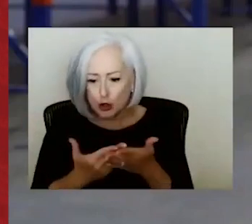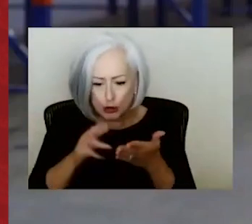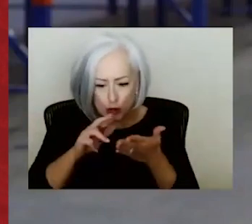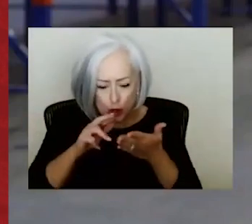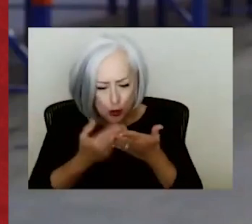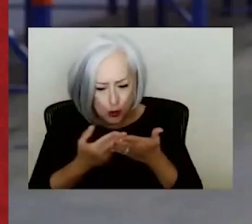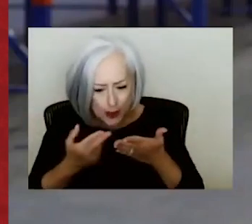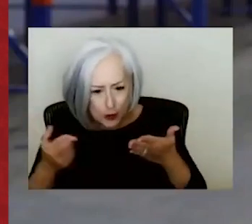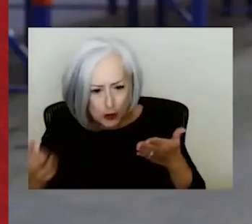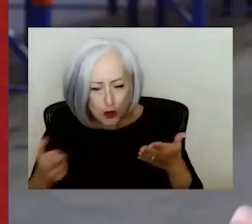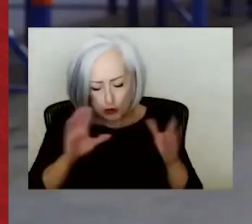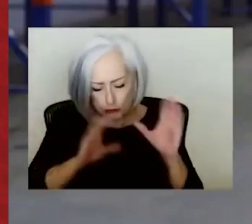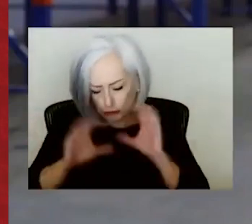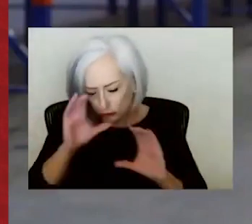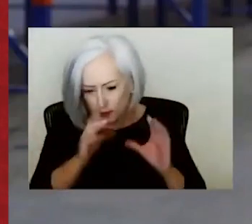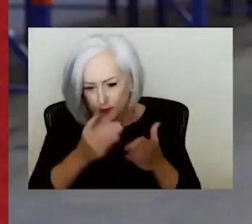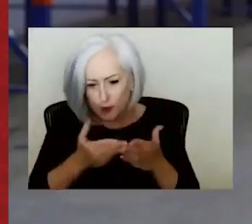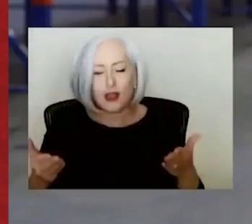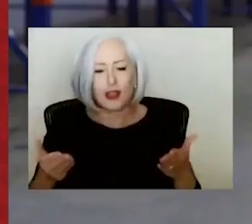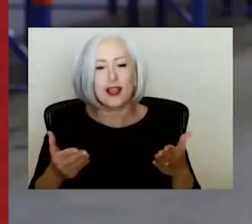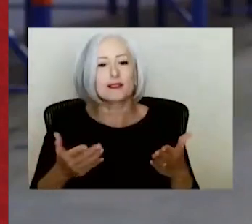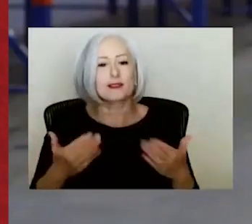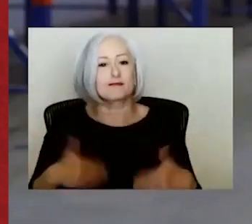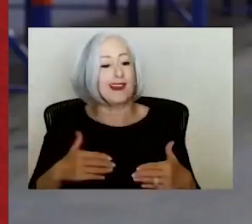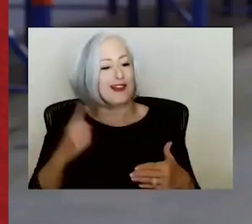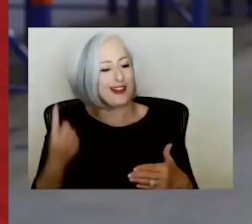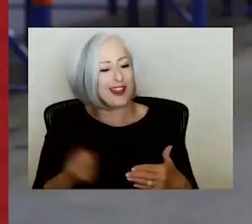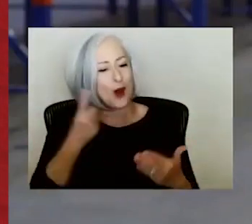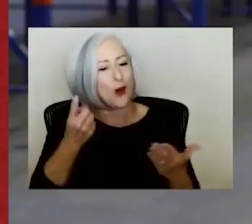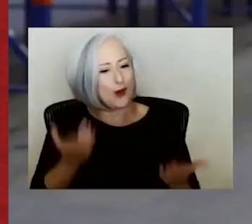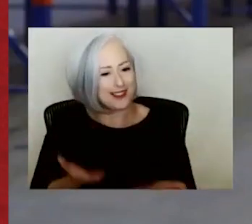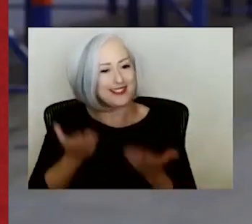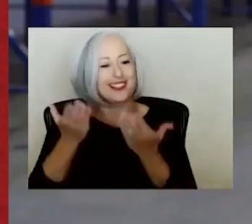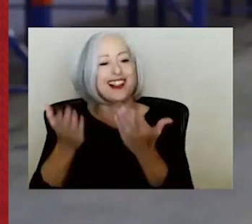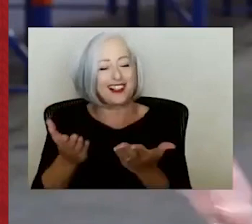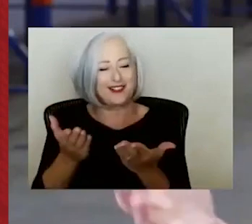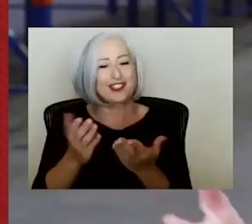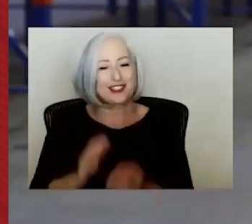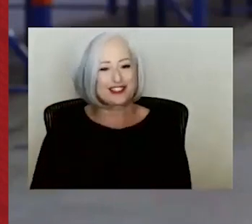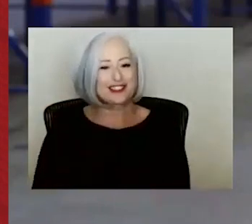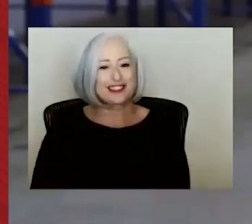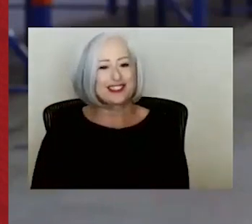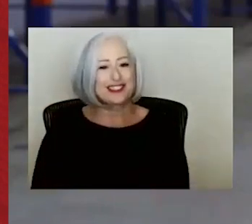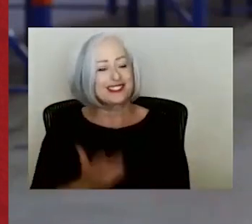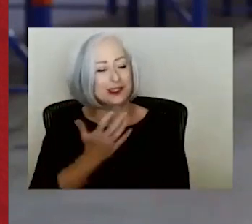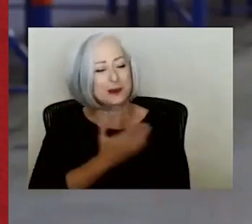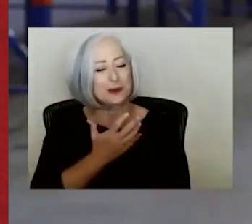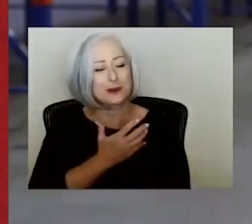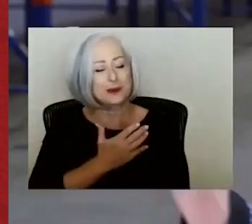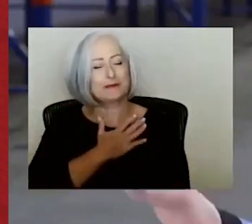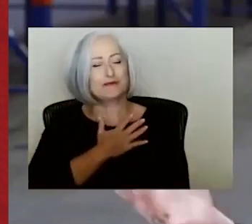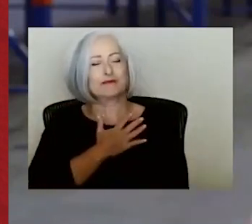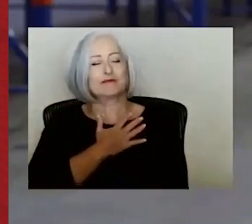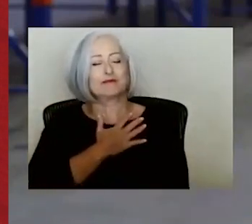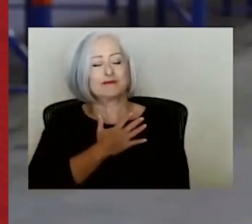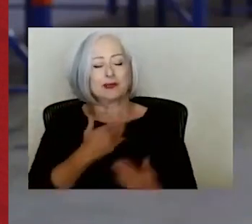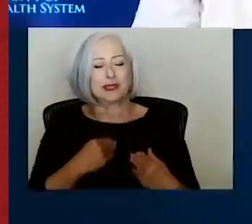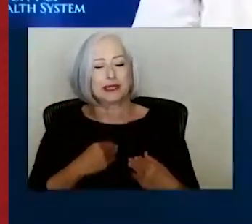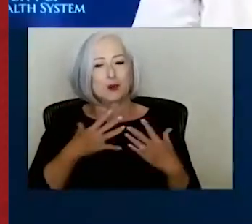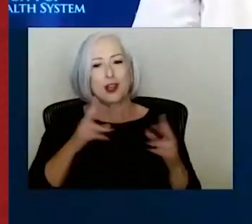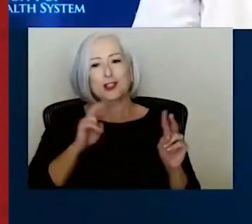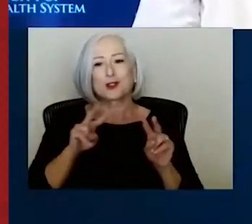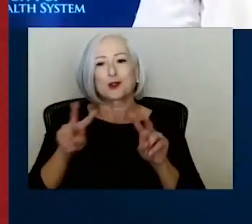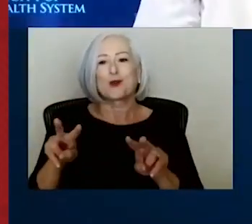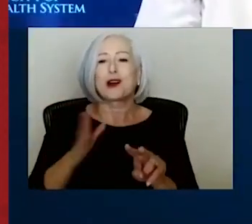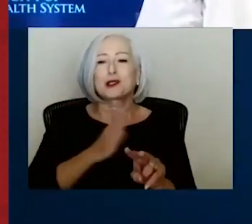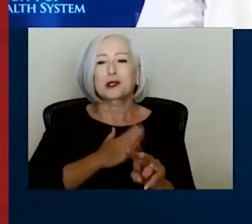things, and, you know, they deliver. So it's been just inspirational to watch them. They're my heroes. That's